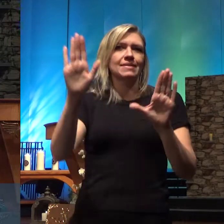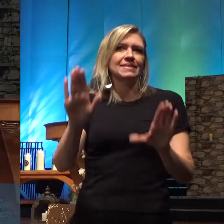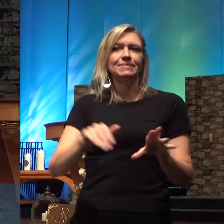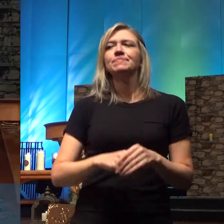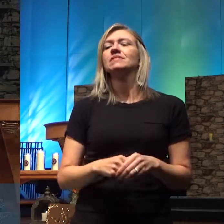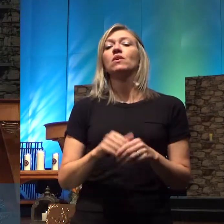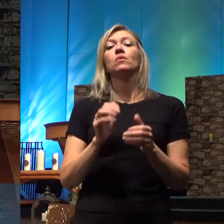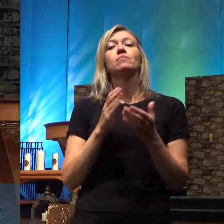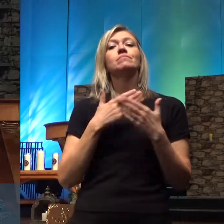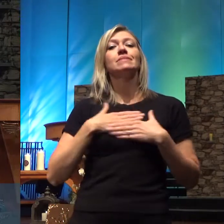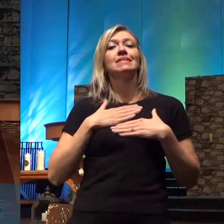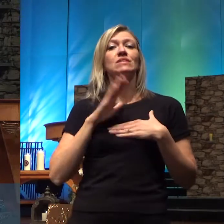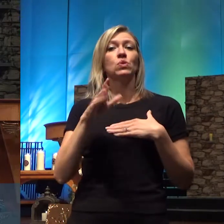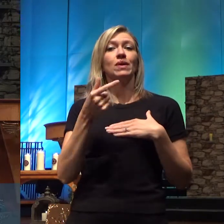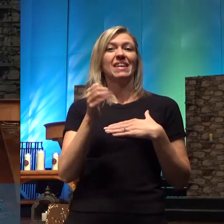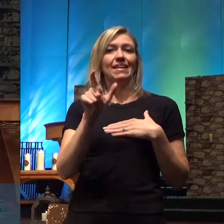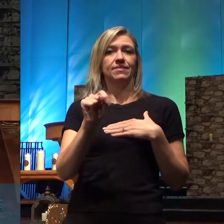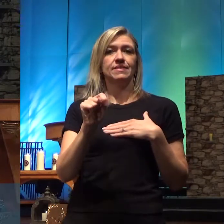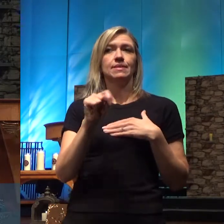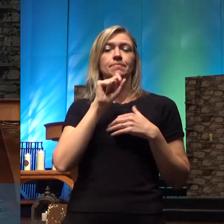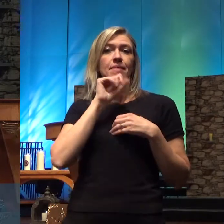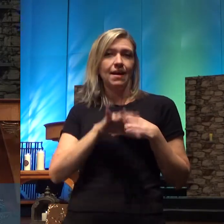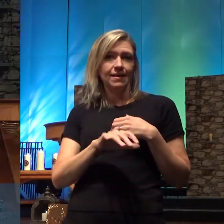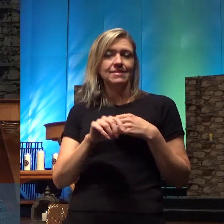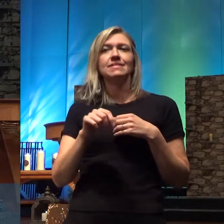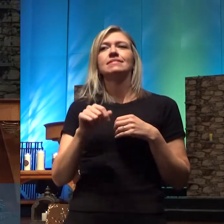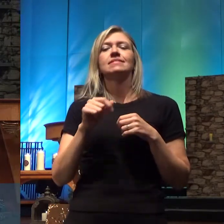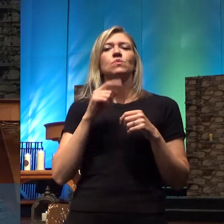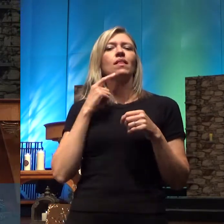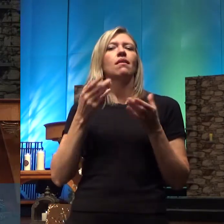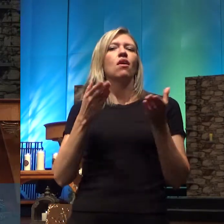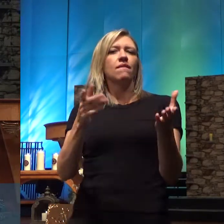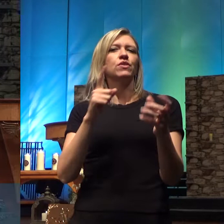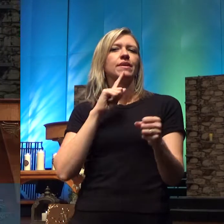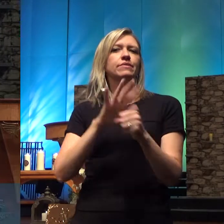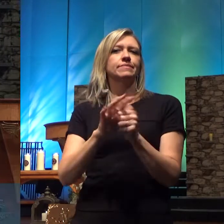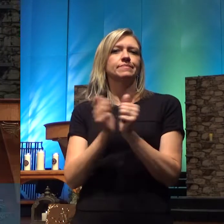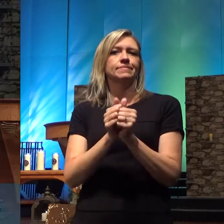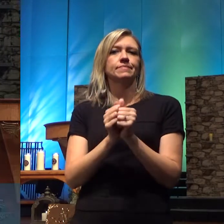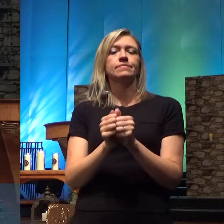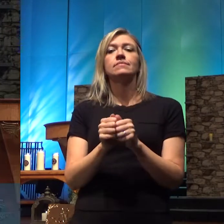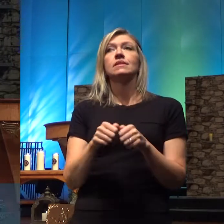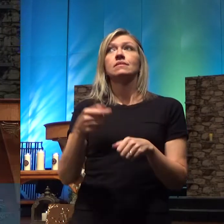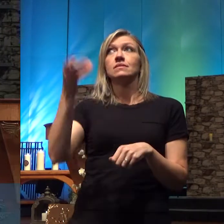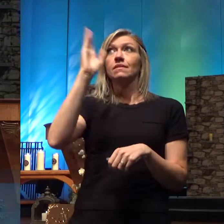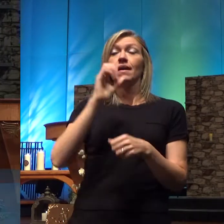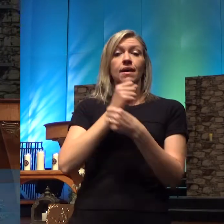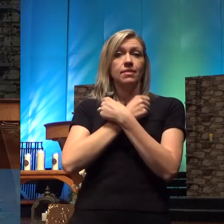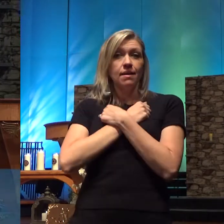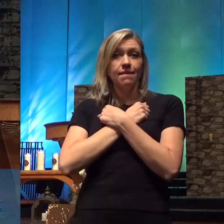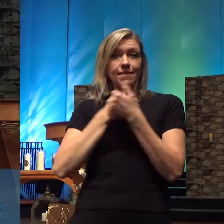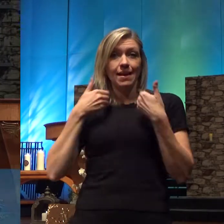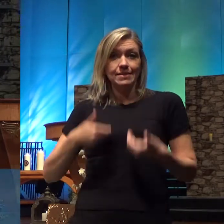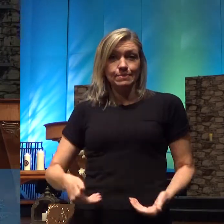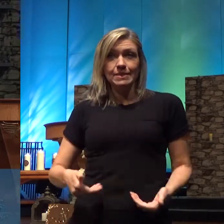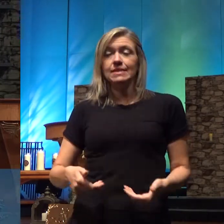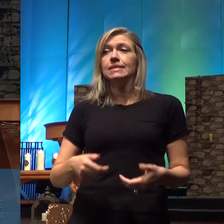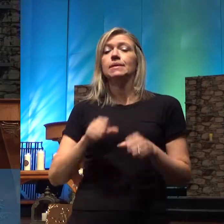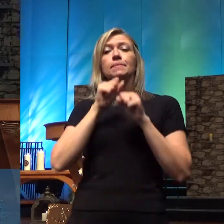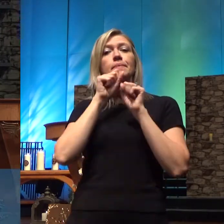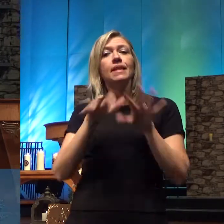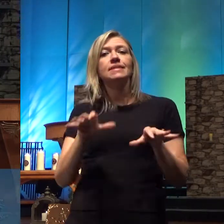So with that, please take your gift and bless it however you choose, but we will also say our offering affirmation together. Divine love, as